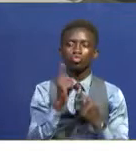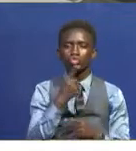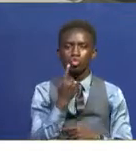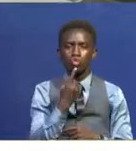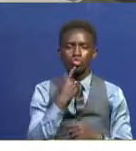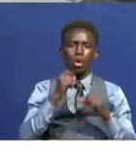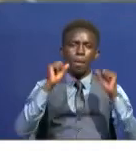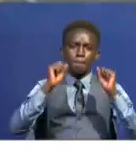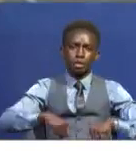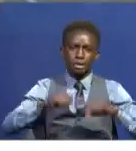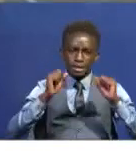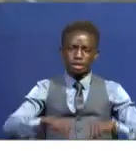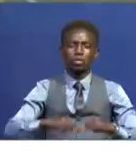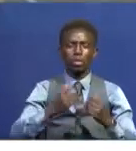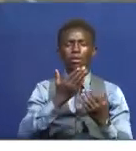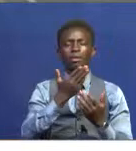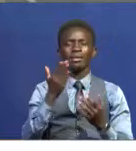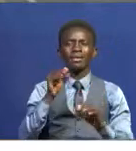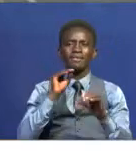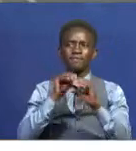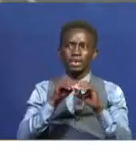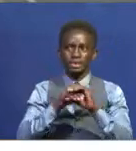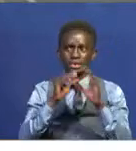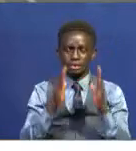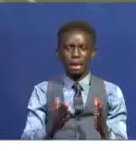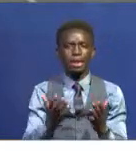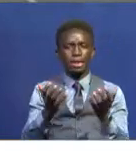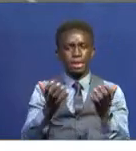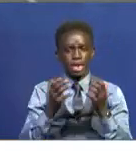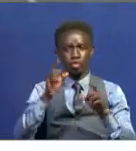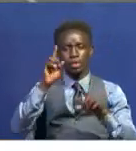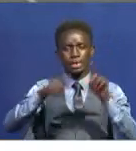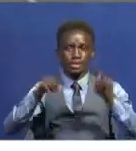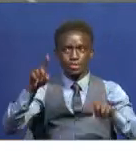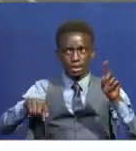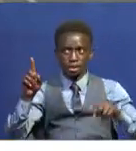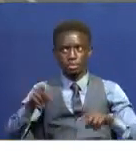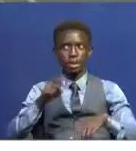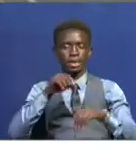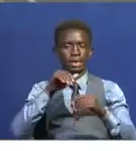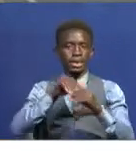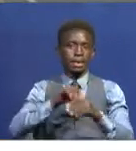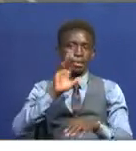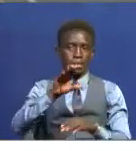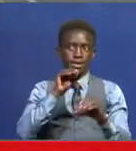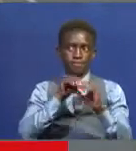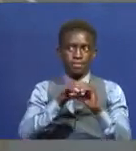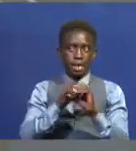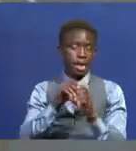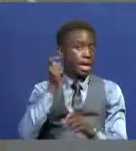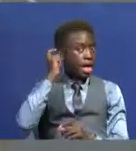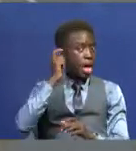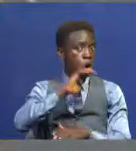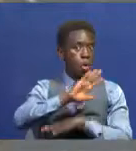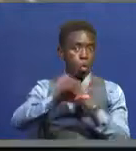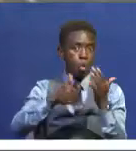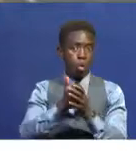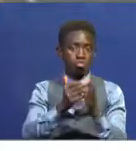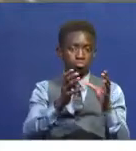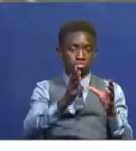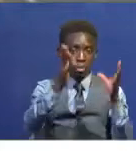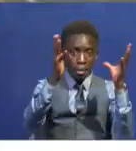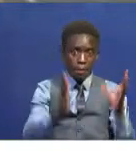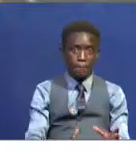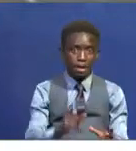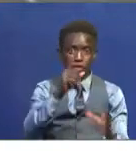there. There is need to diversify on your investments. Don't put all your eggs in one basket, but